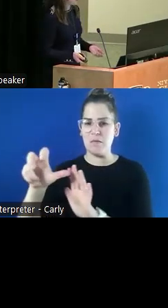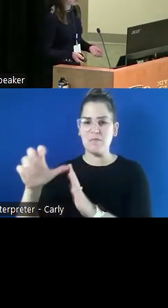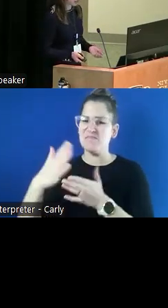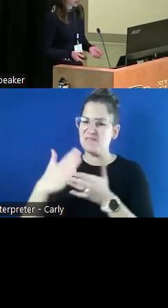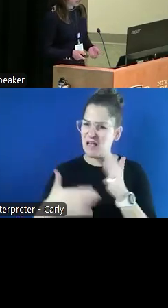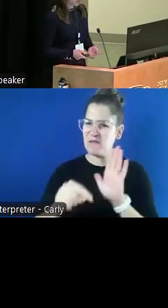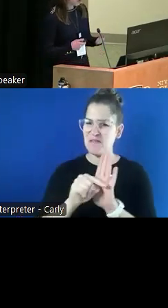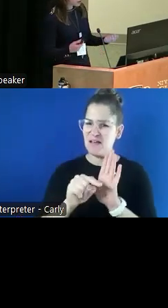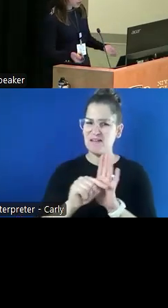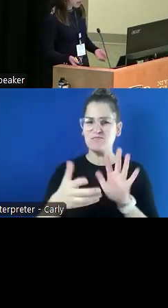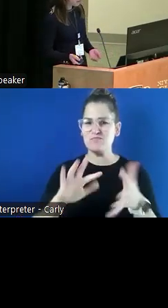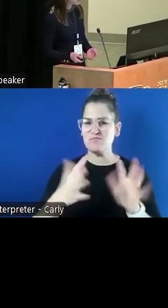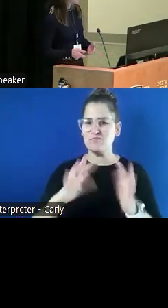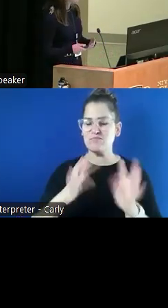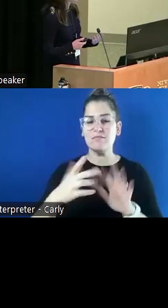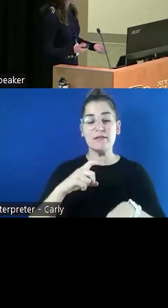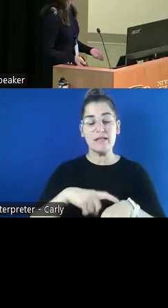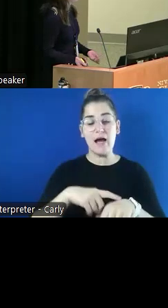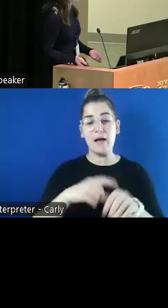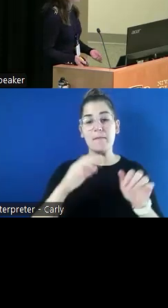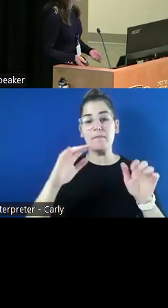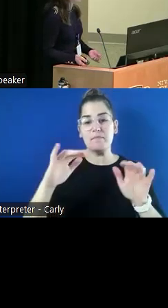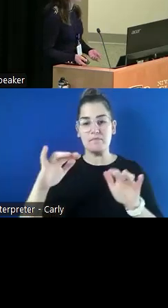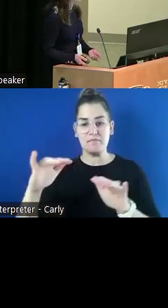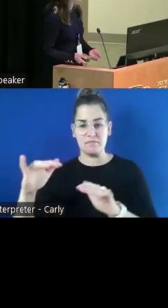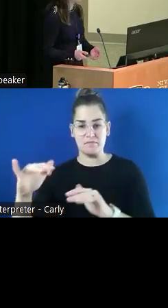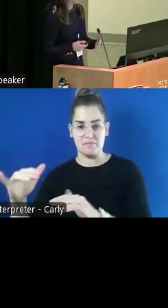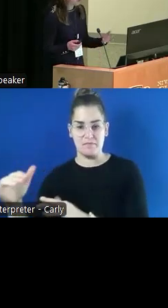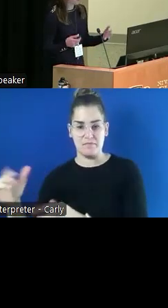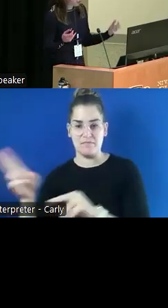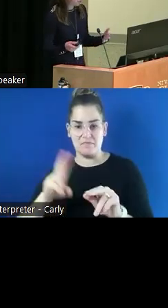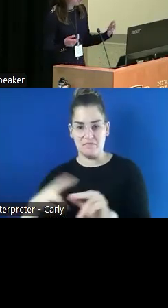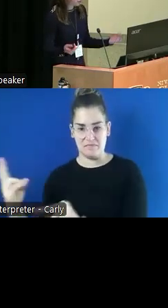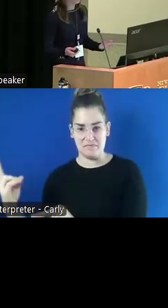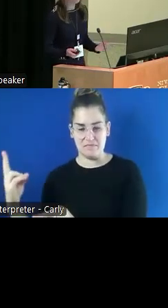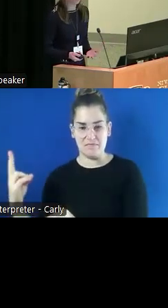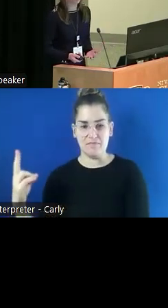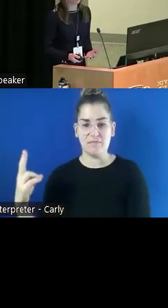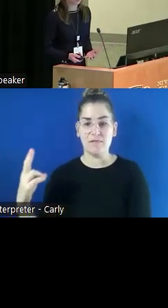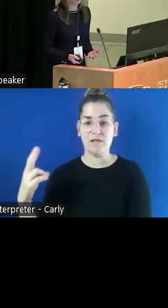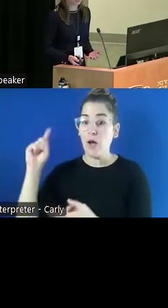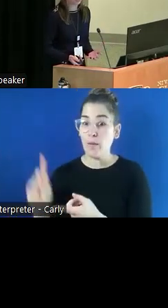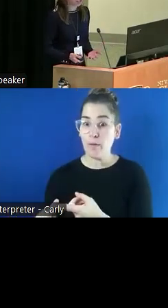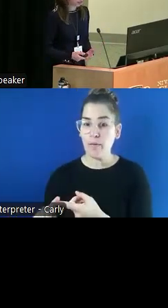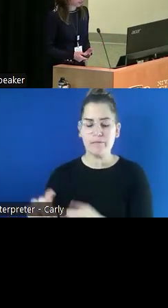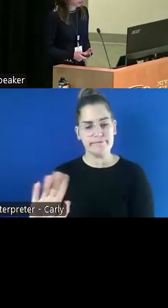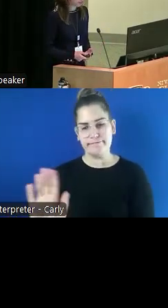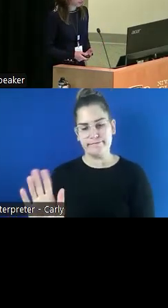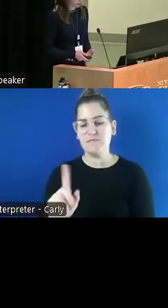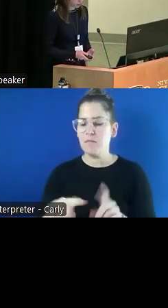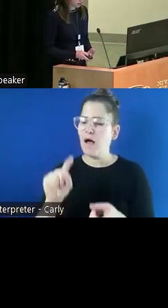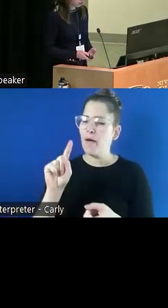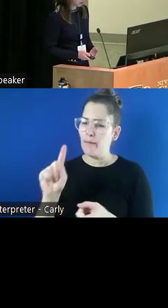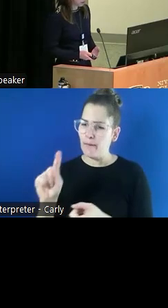symptoms, but over time that slightly reduced, but not fully resolving on average.